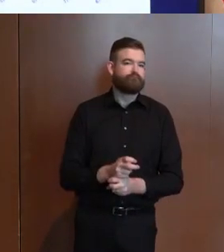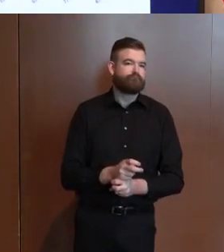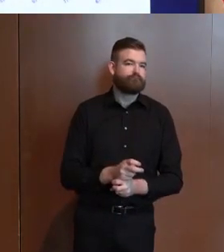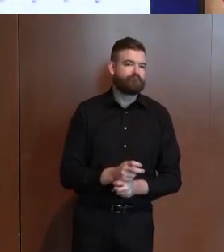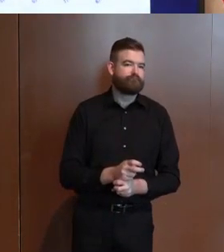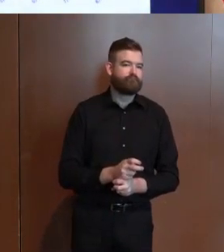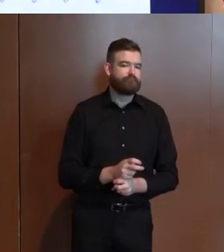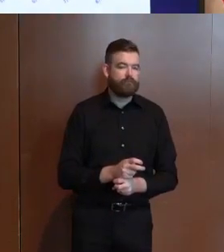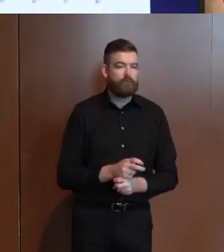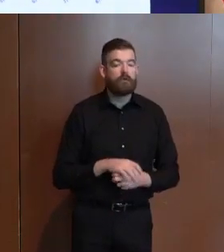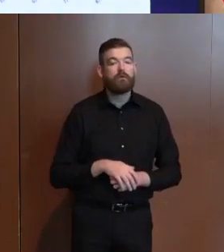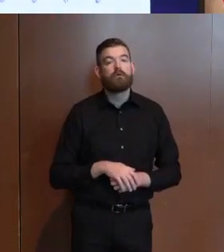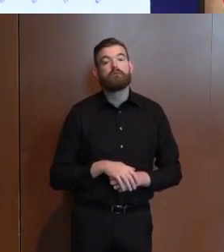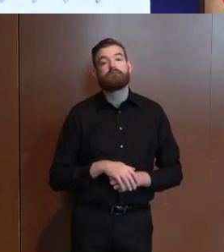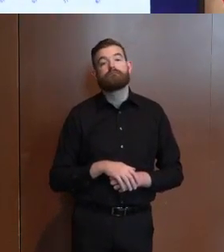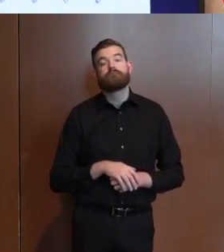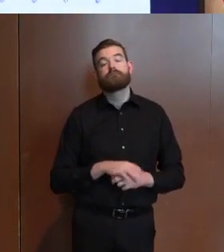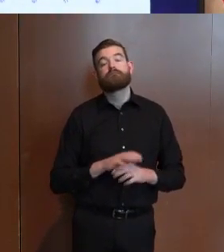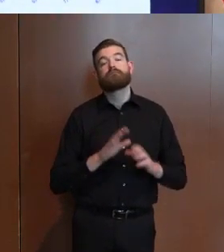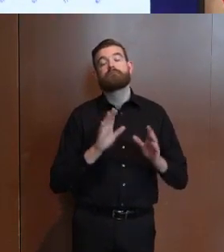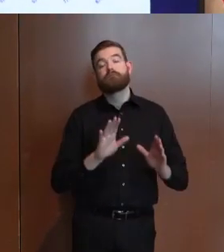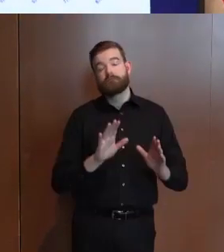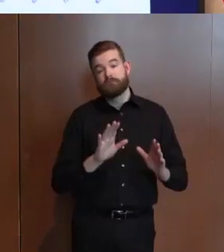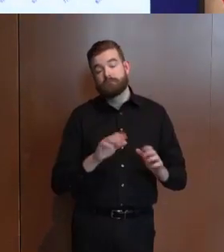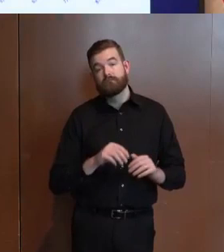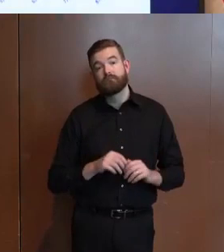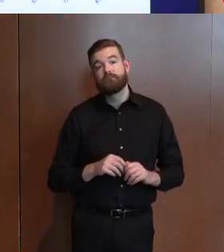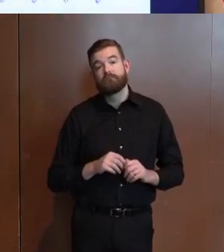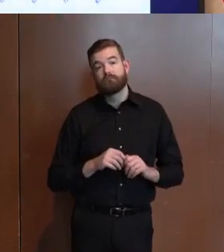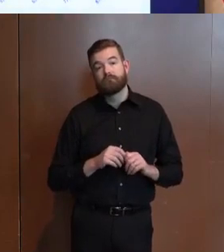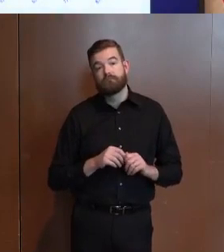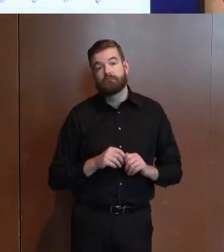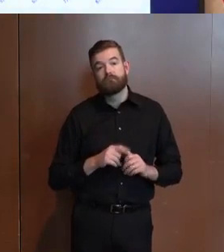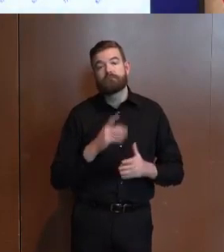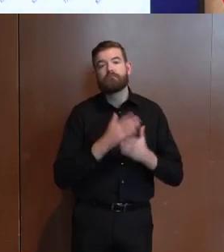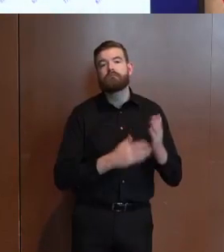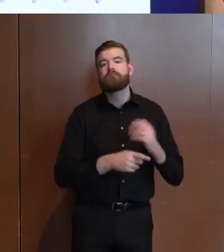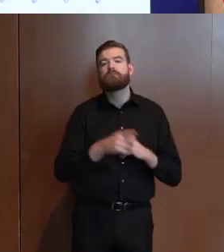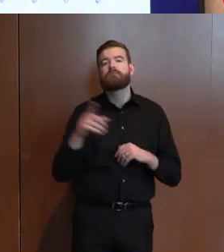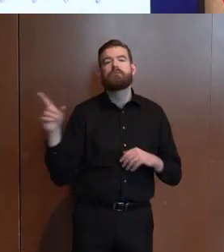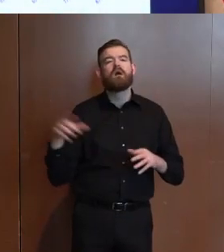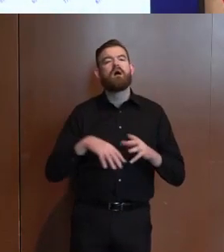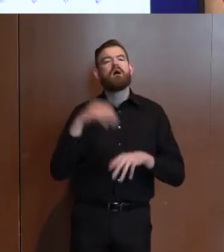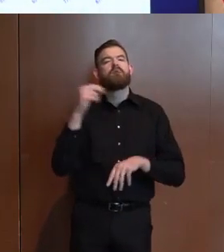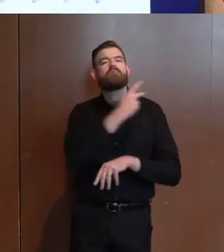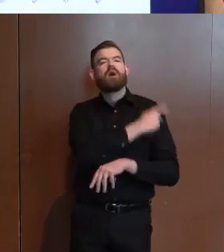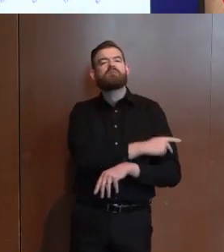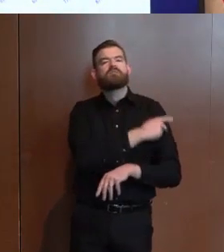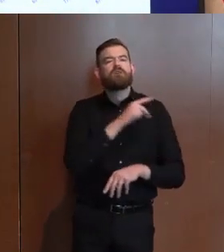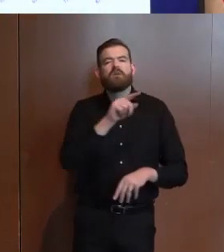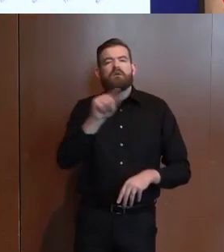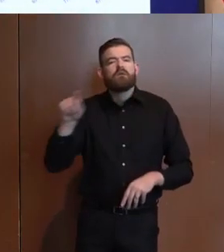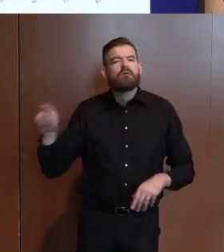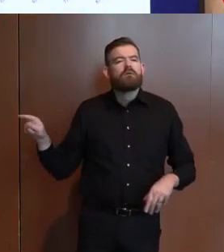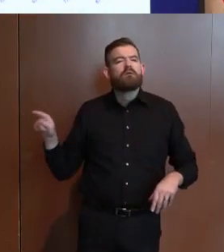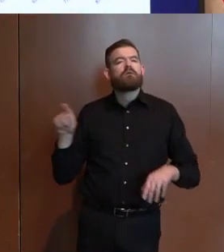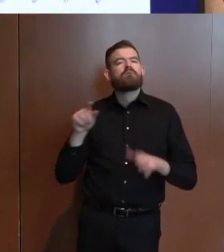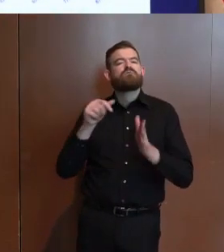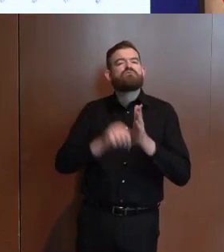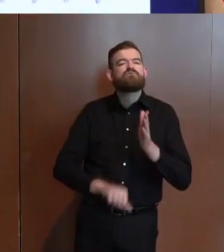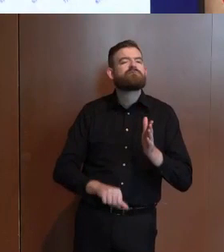outpatient medical facilities that are no longer doing elective surgery, which we've vacuumed